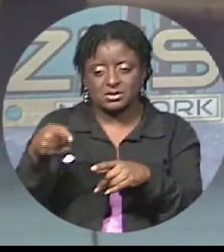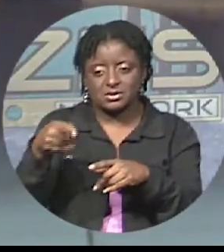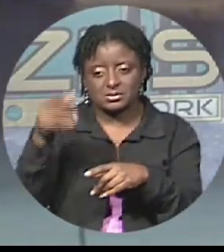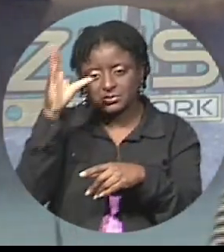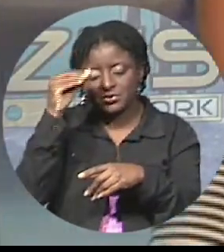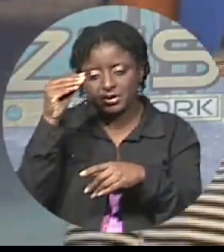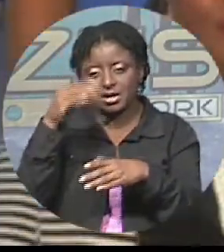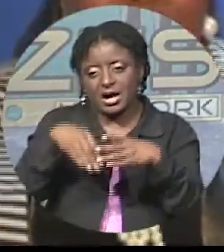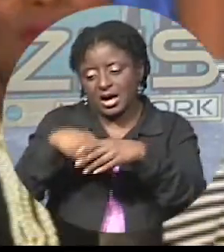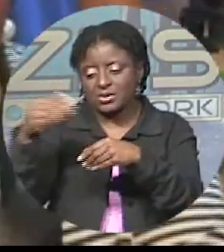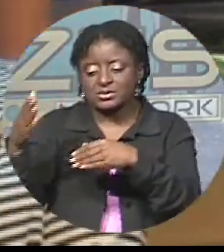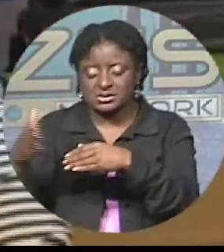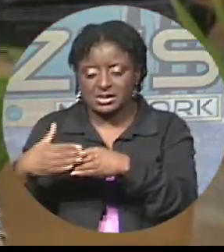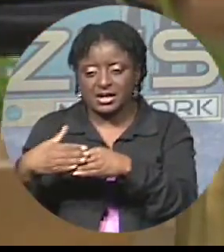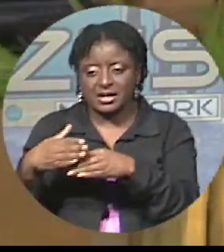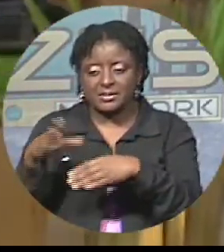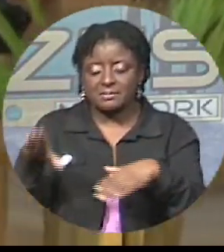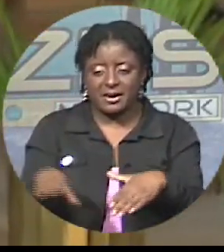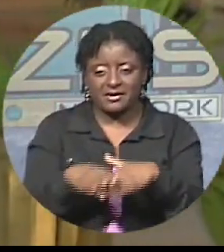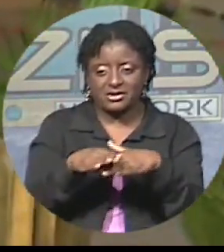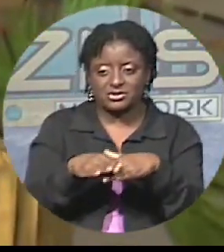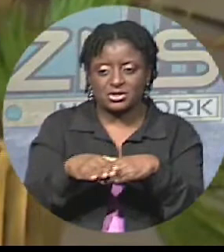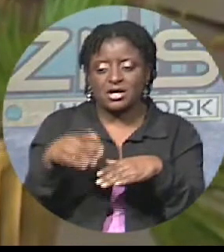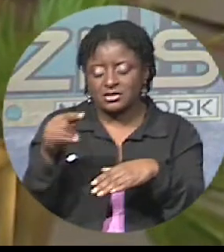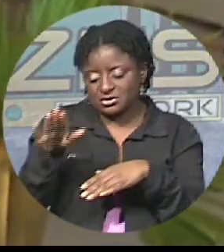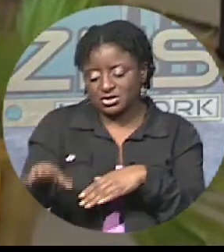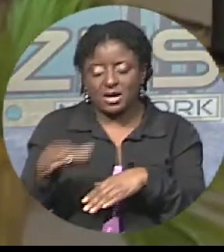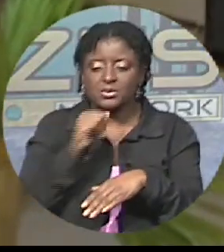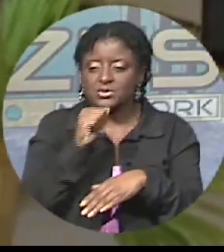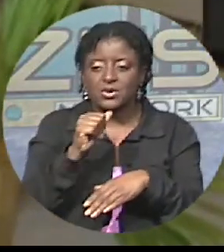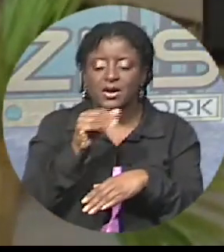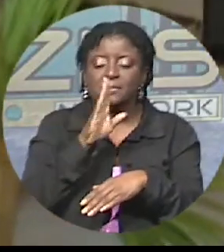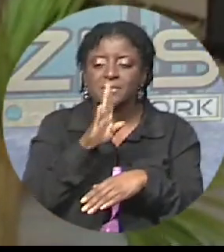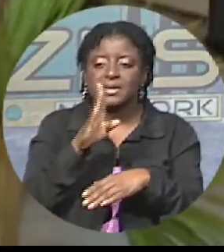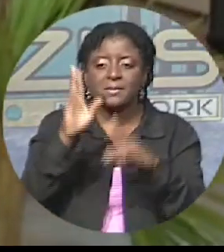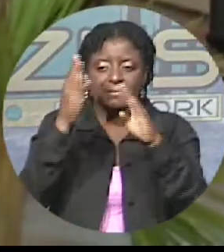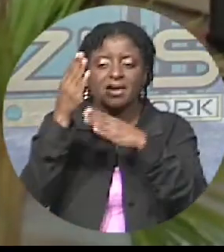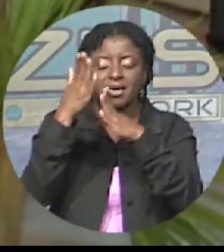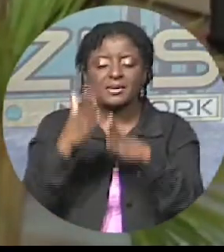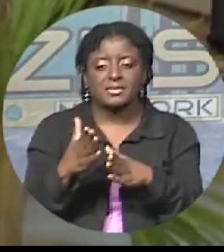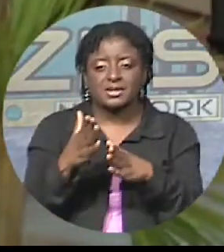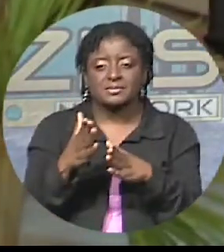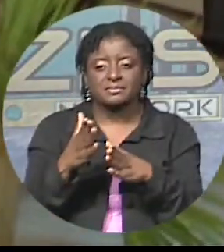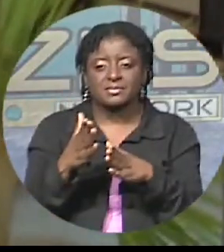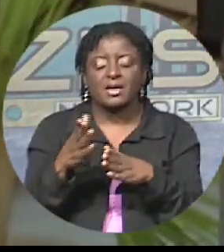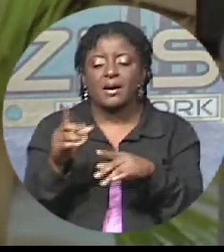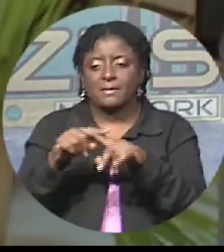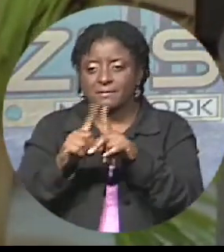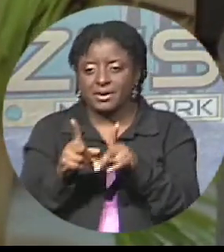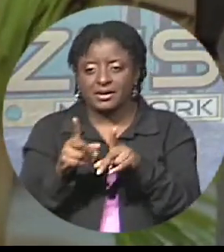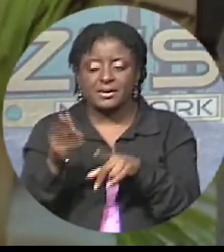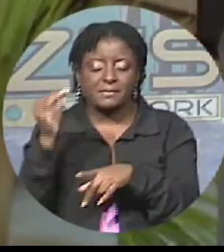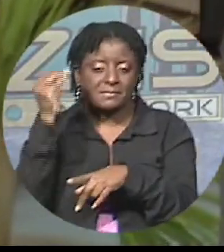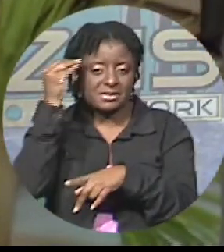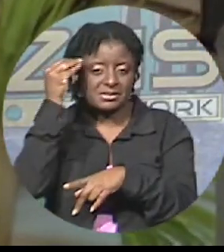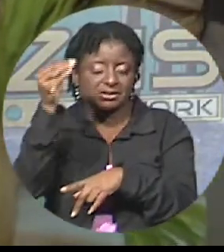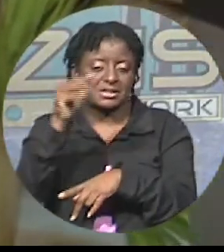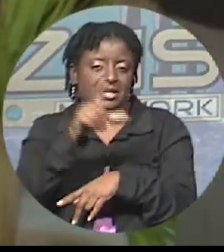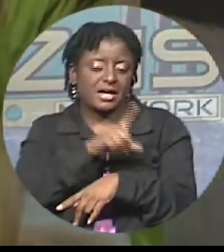birth. However, Mr. Lightborn, a Bahamian, married Bahamian